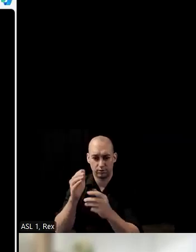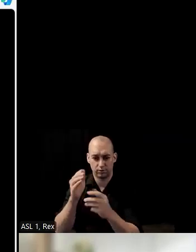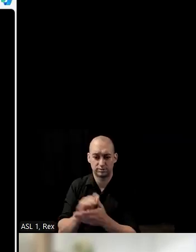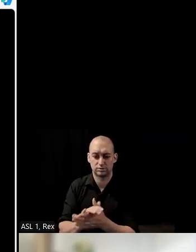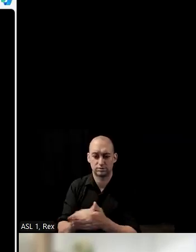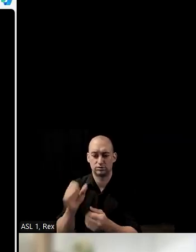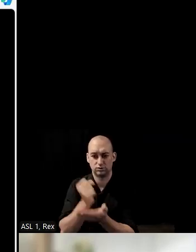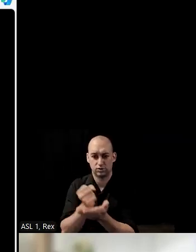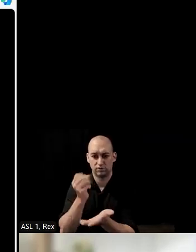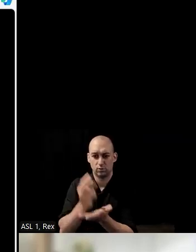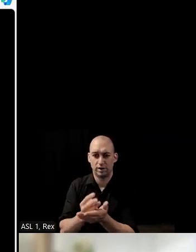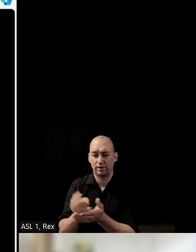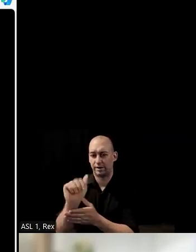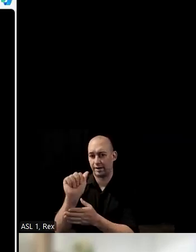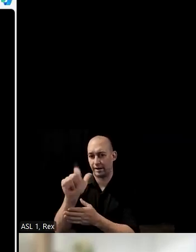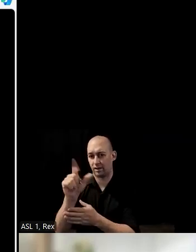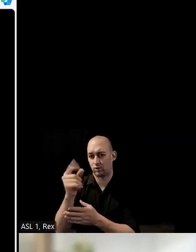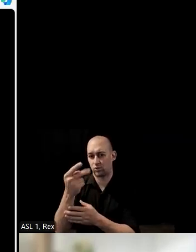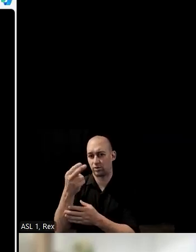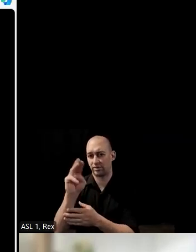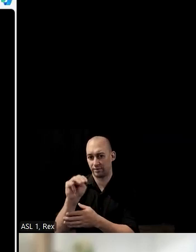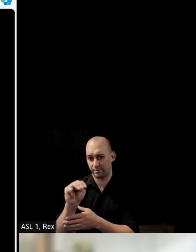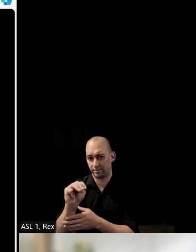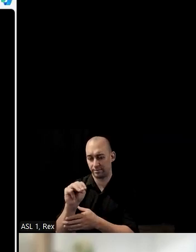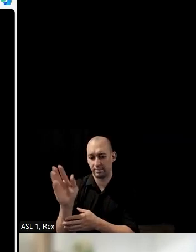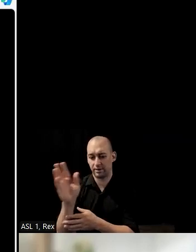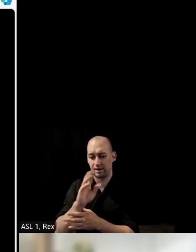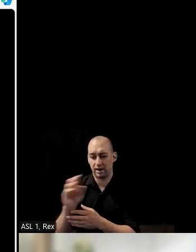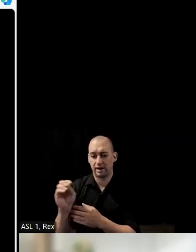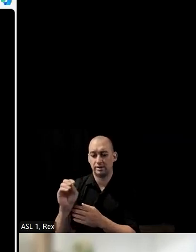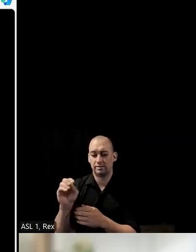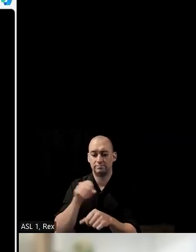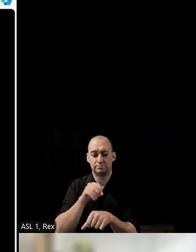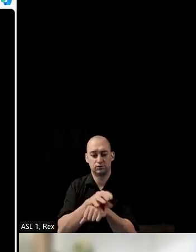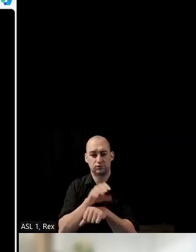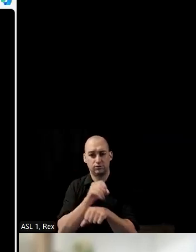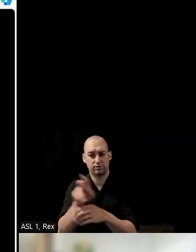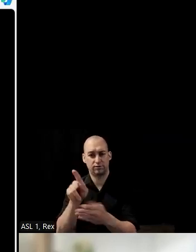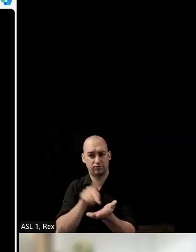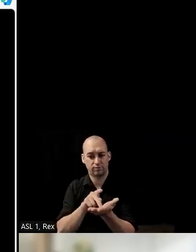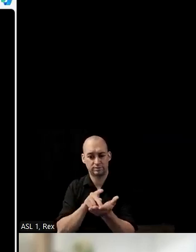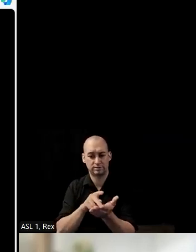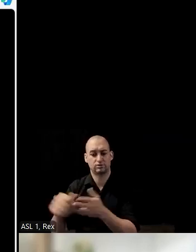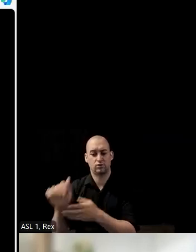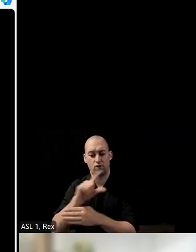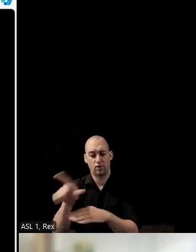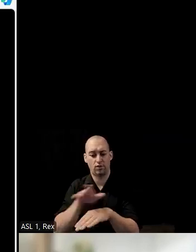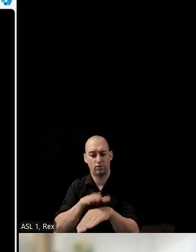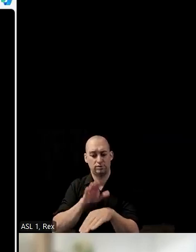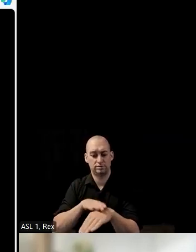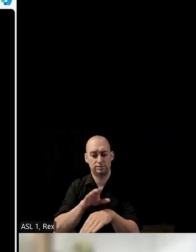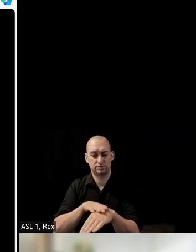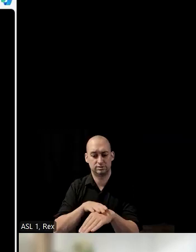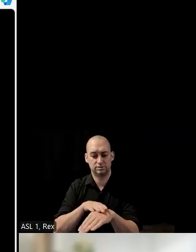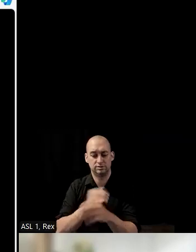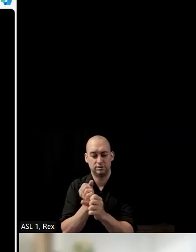software algorithms generate the alerts, and the consultant pharmacist reviews all alerts and creates report with recommendations.